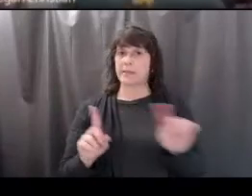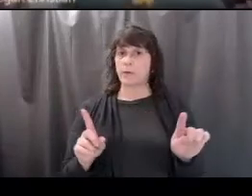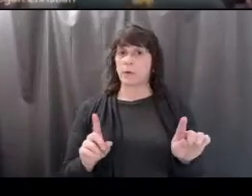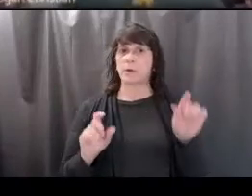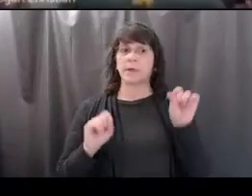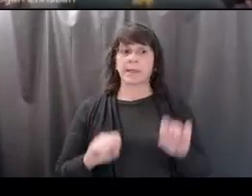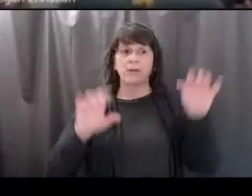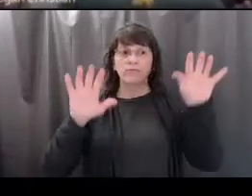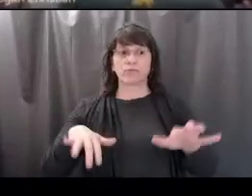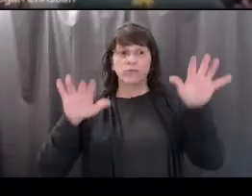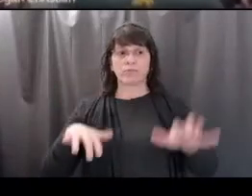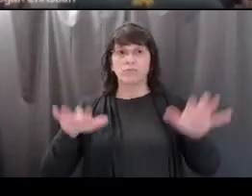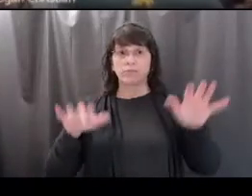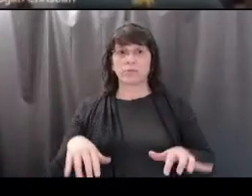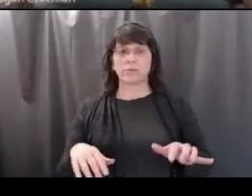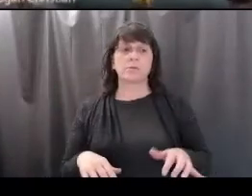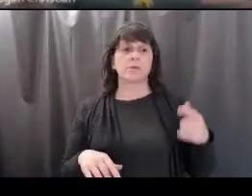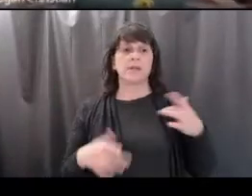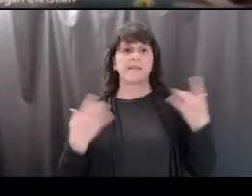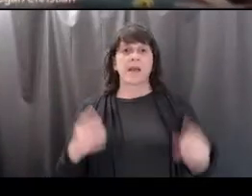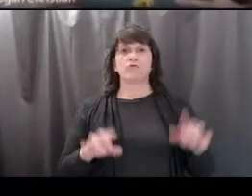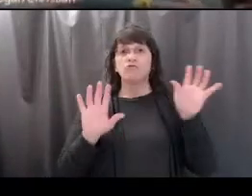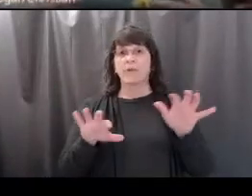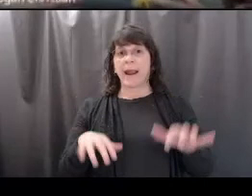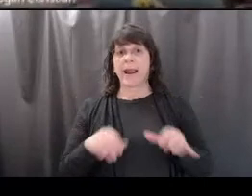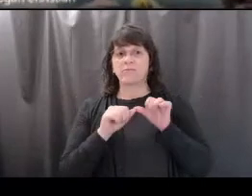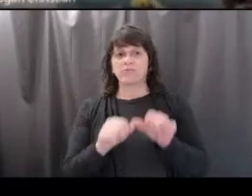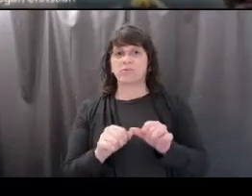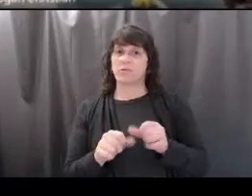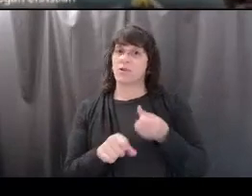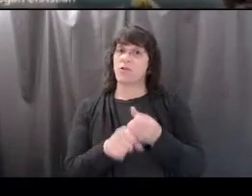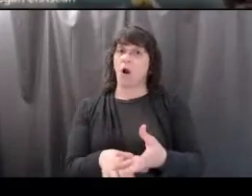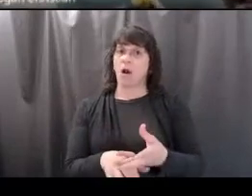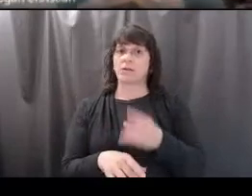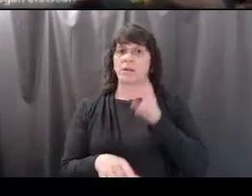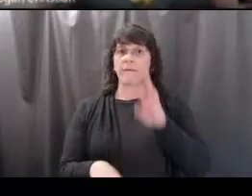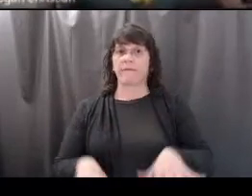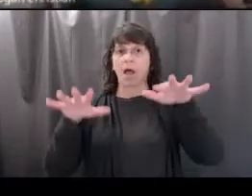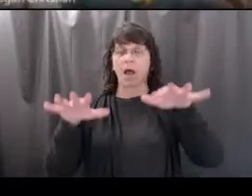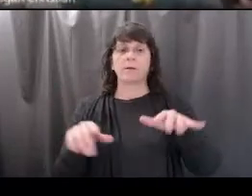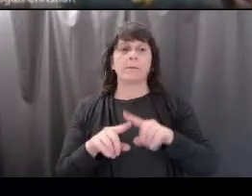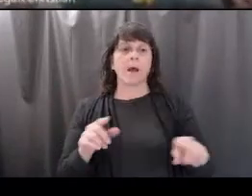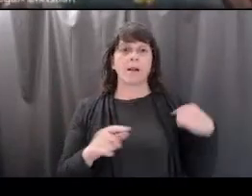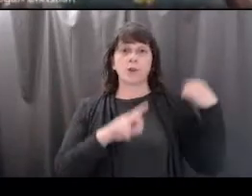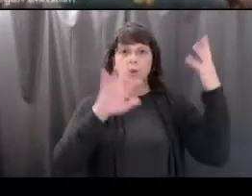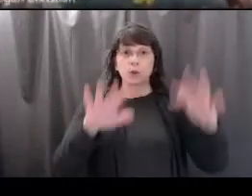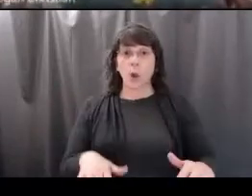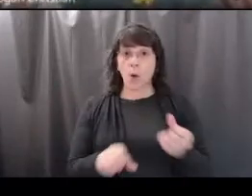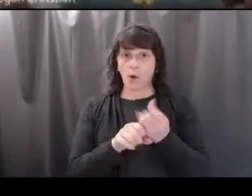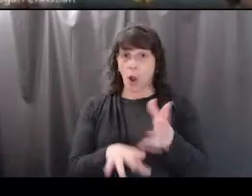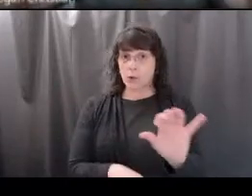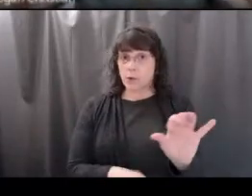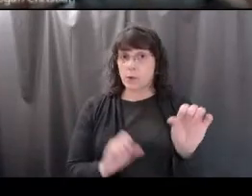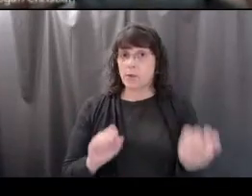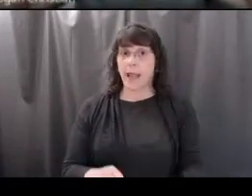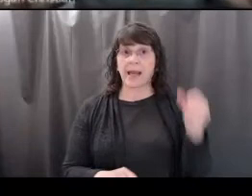large precipitation events of rainfall that can cause flooding. But even large amounts of snowfall can cause flooding